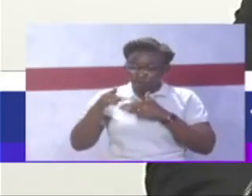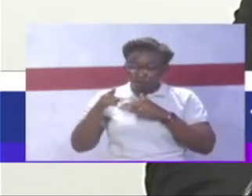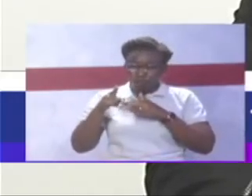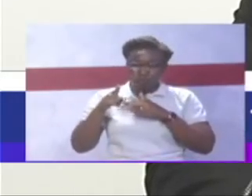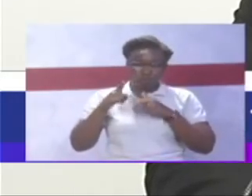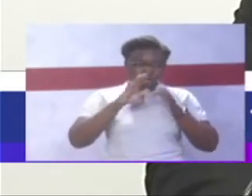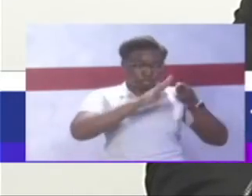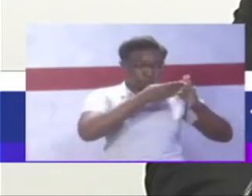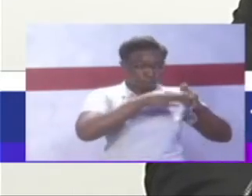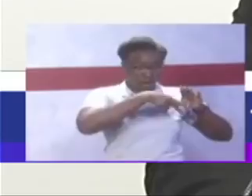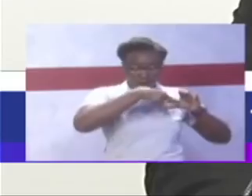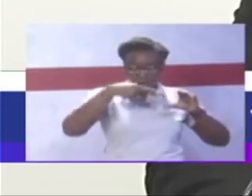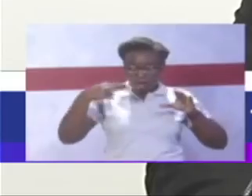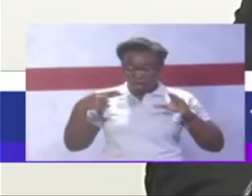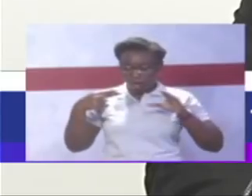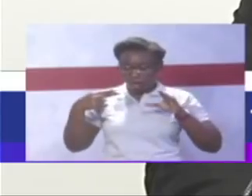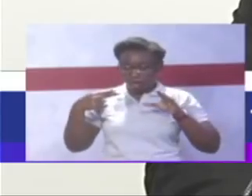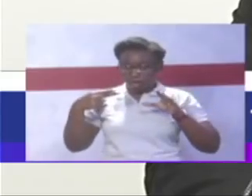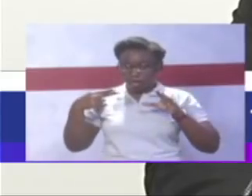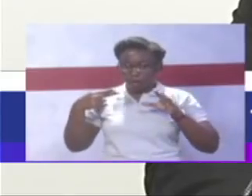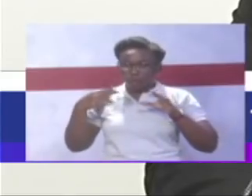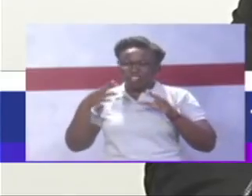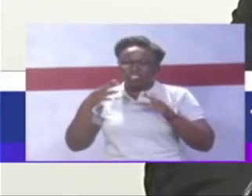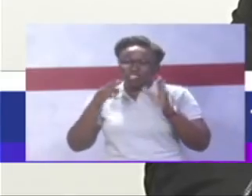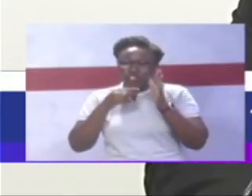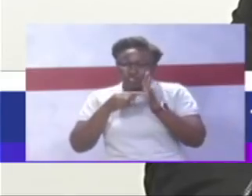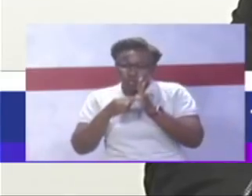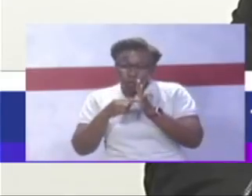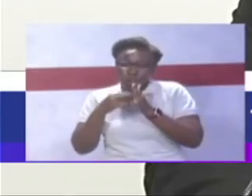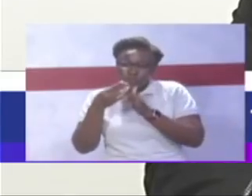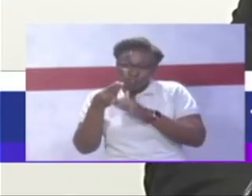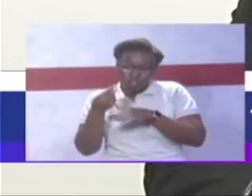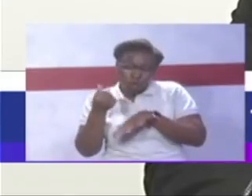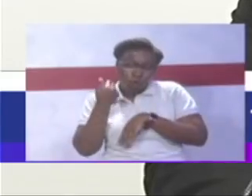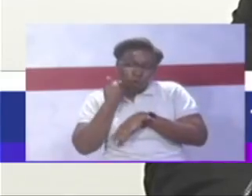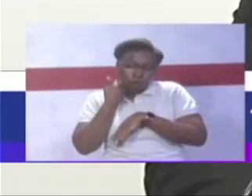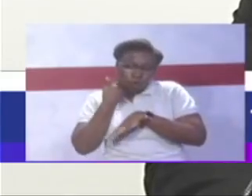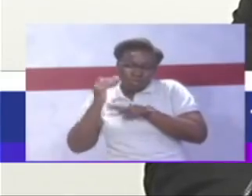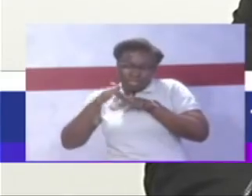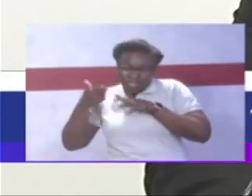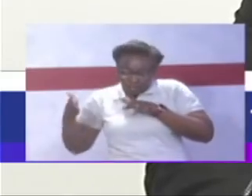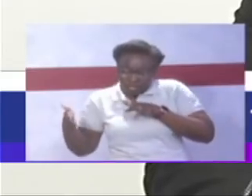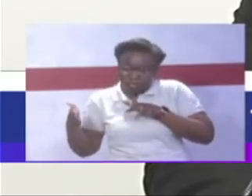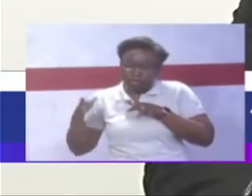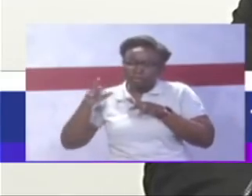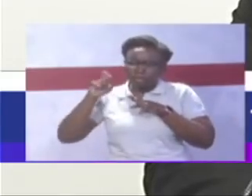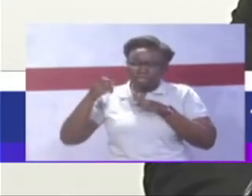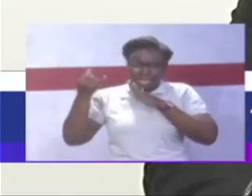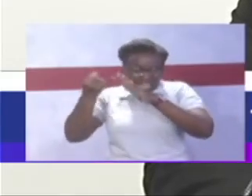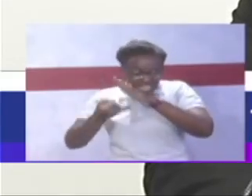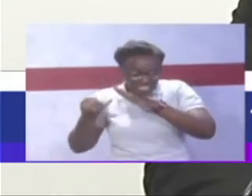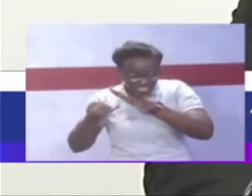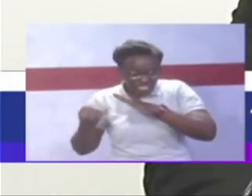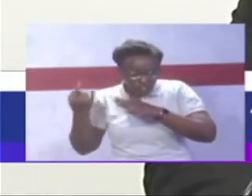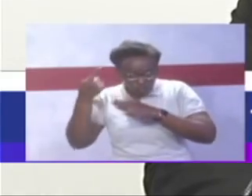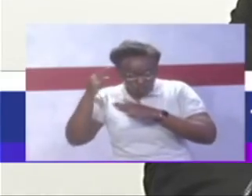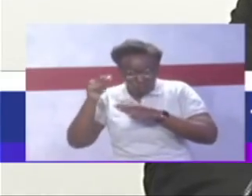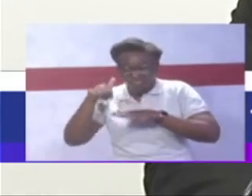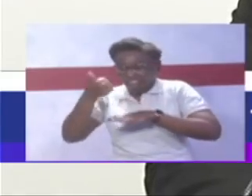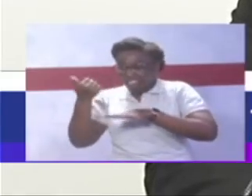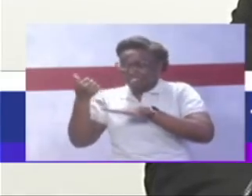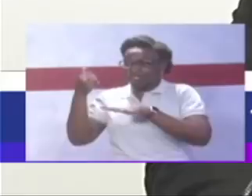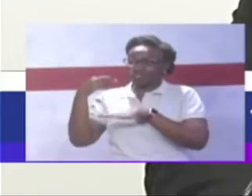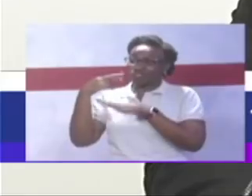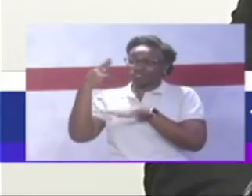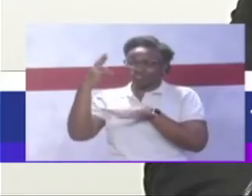and it can be used for those we suspect with variants of concern as well, or somebody we need to isolate for another reason, for